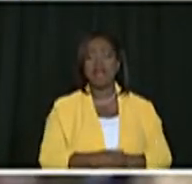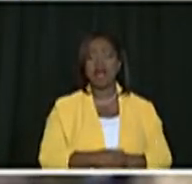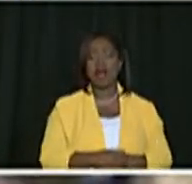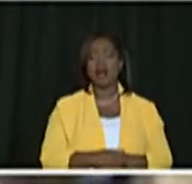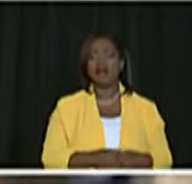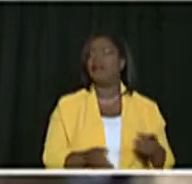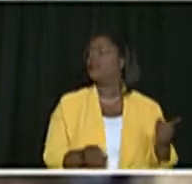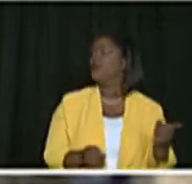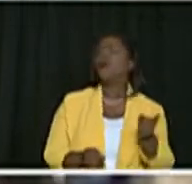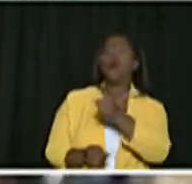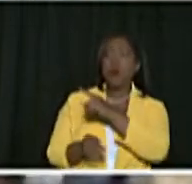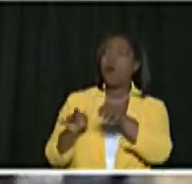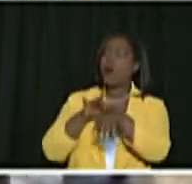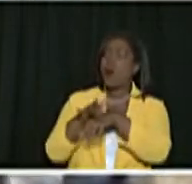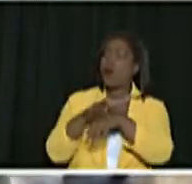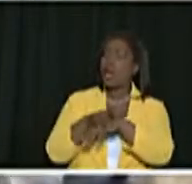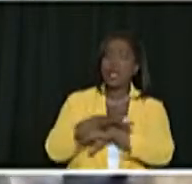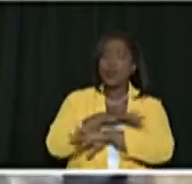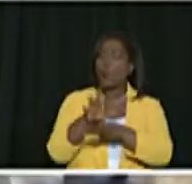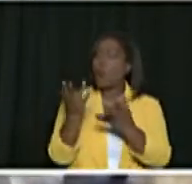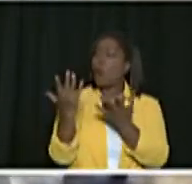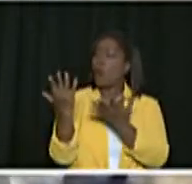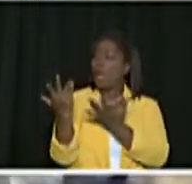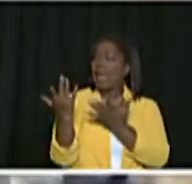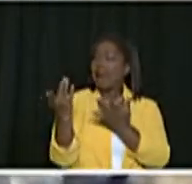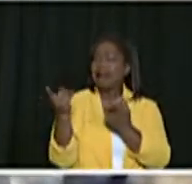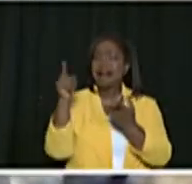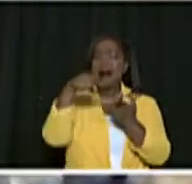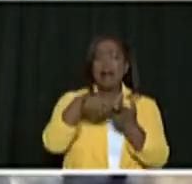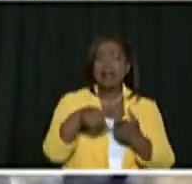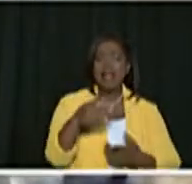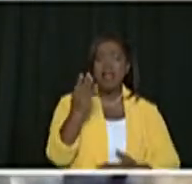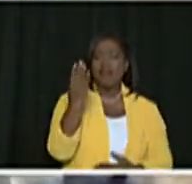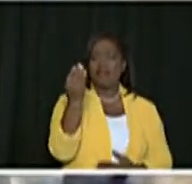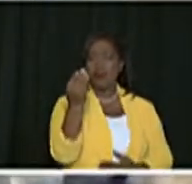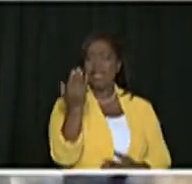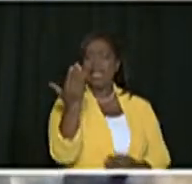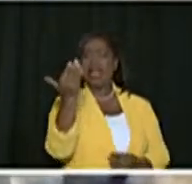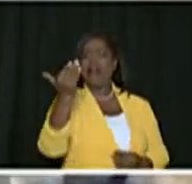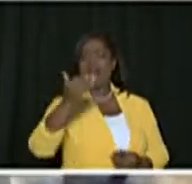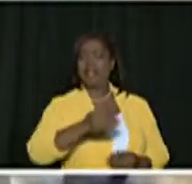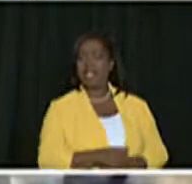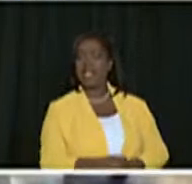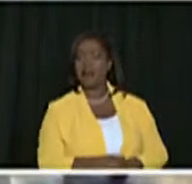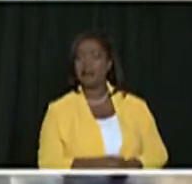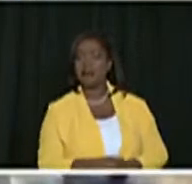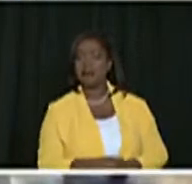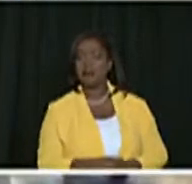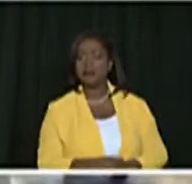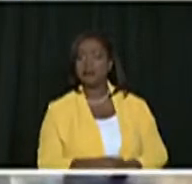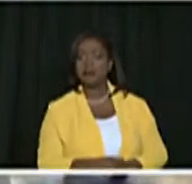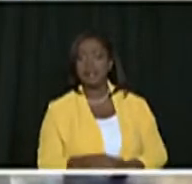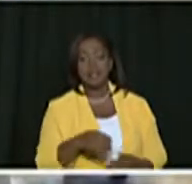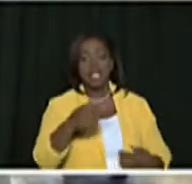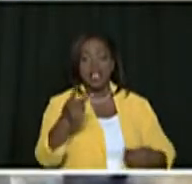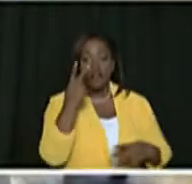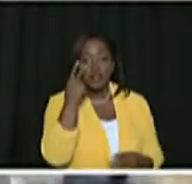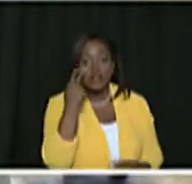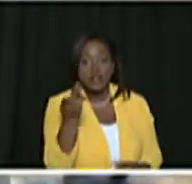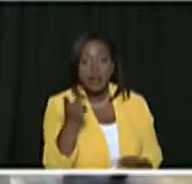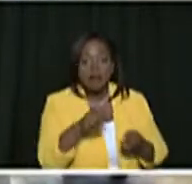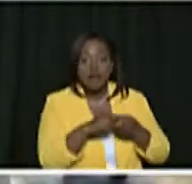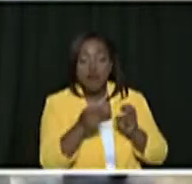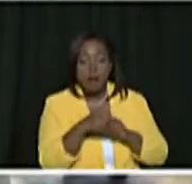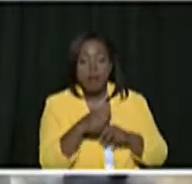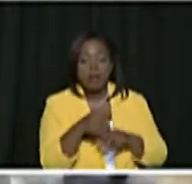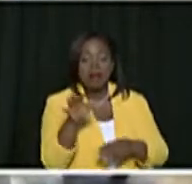14 and 15, you know, it's very late. But you sometimes you see this happening at 10, at 9 years old. Take them, because we have sessions.